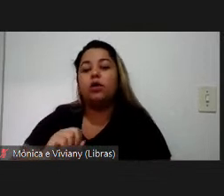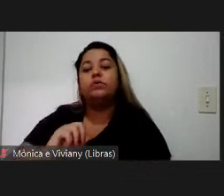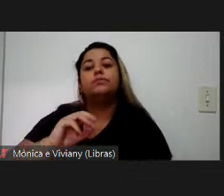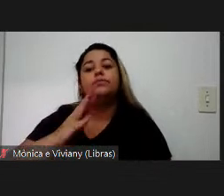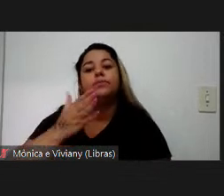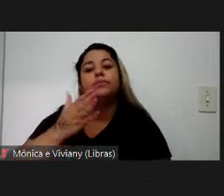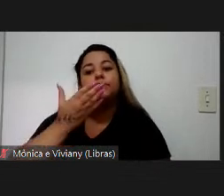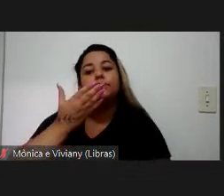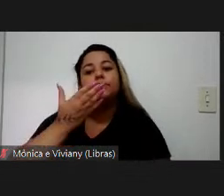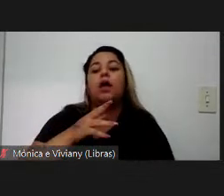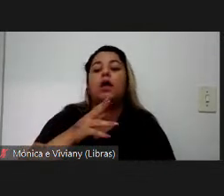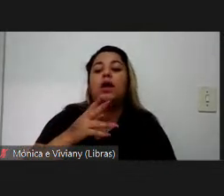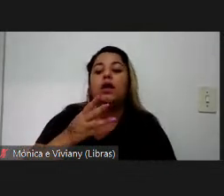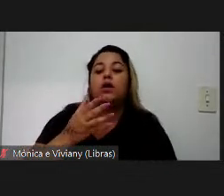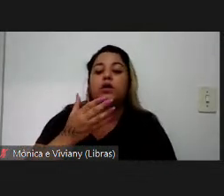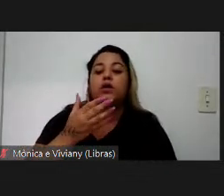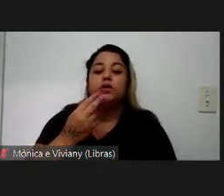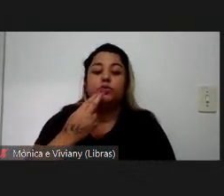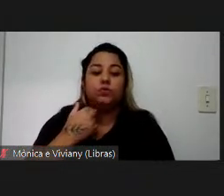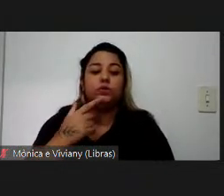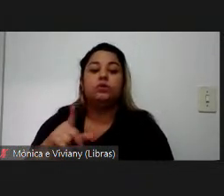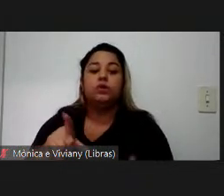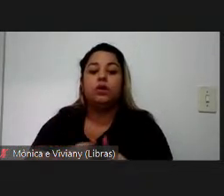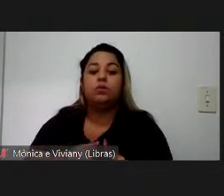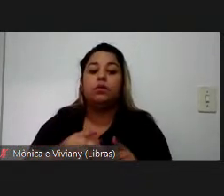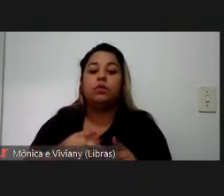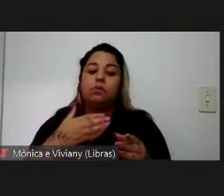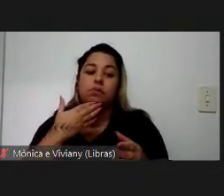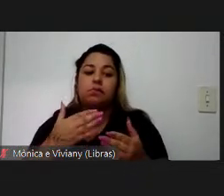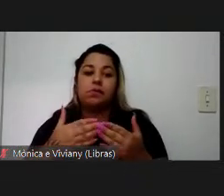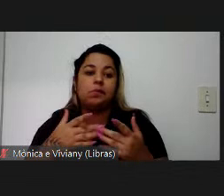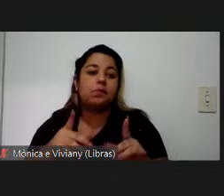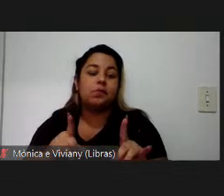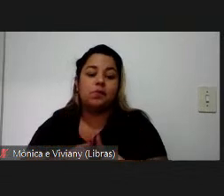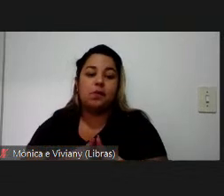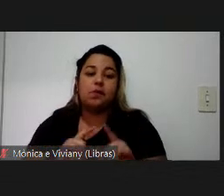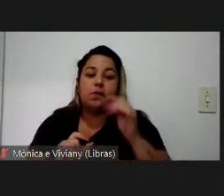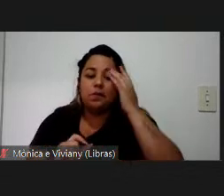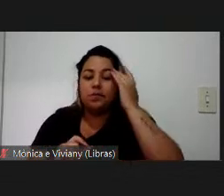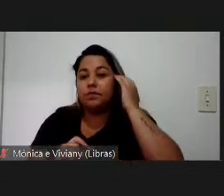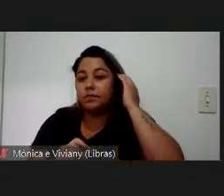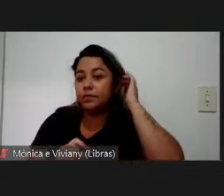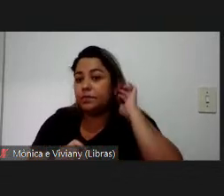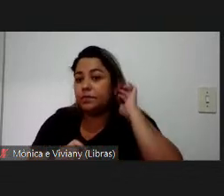the process of the nutrition actions.